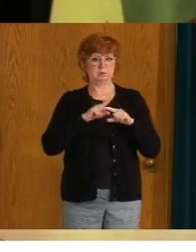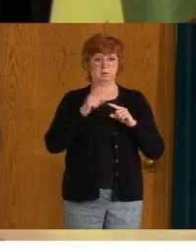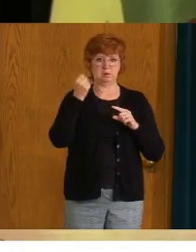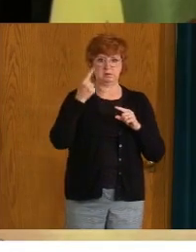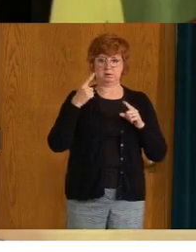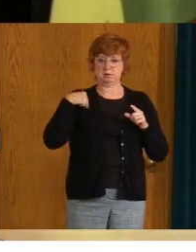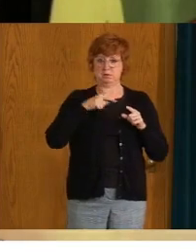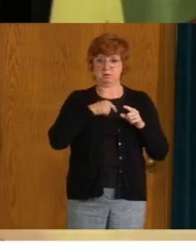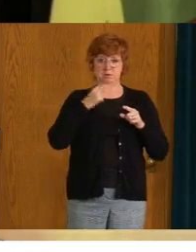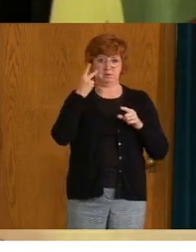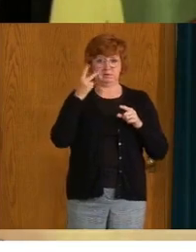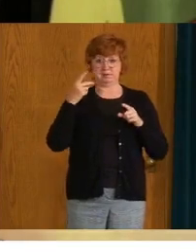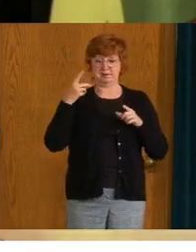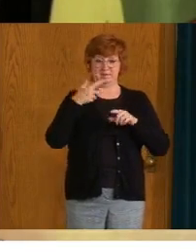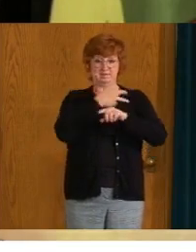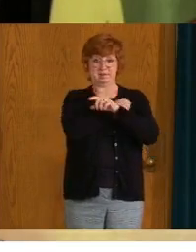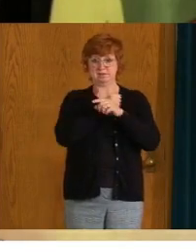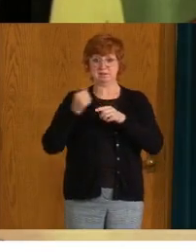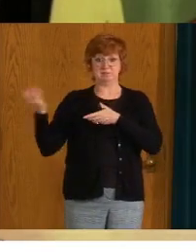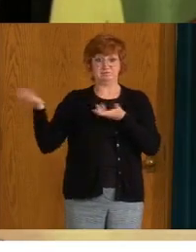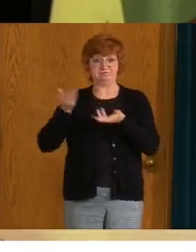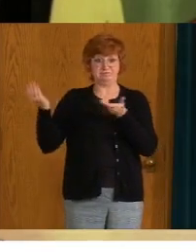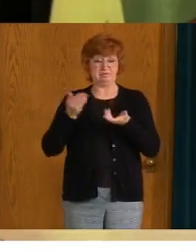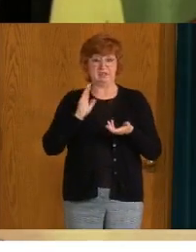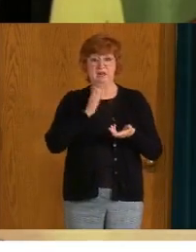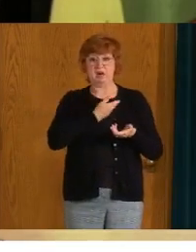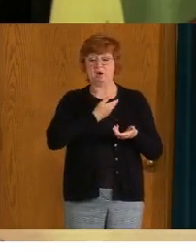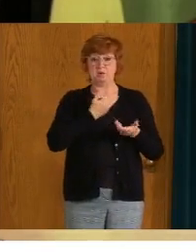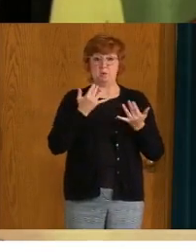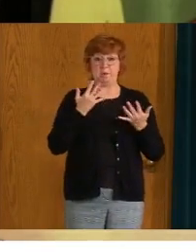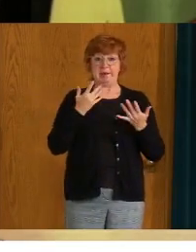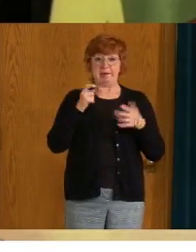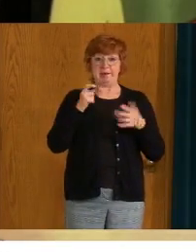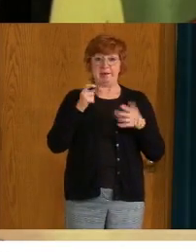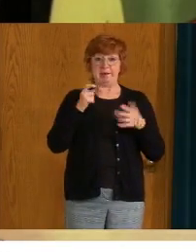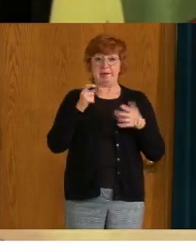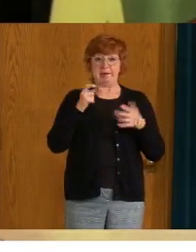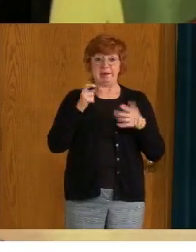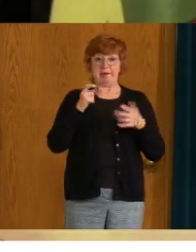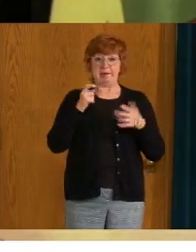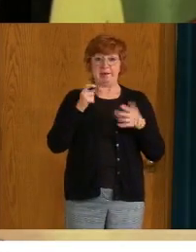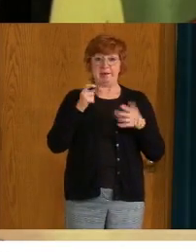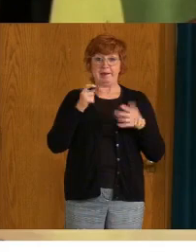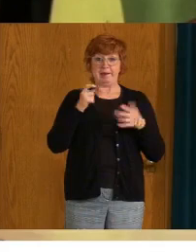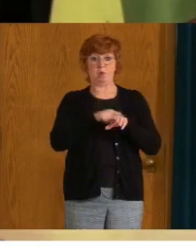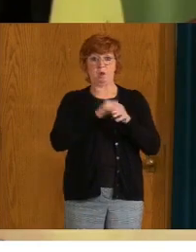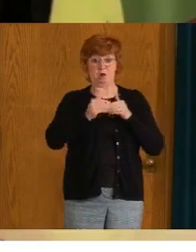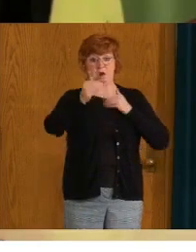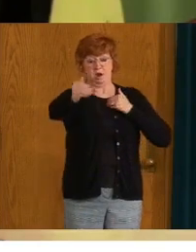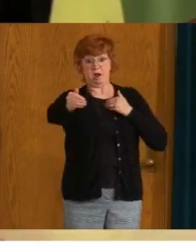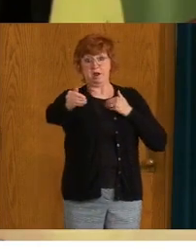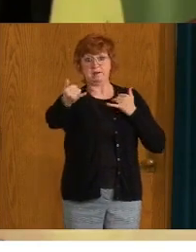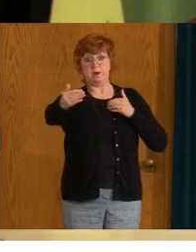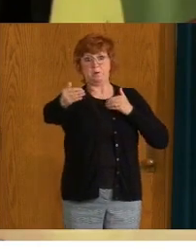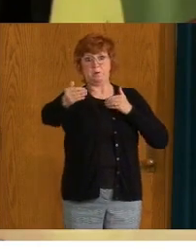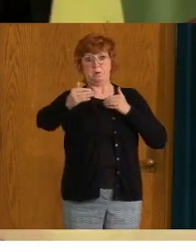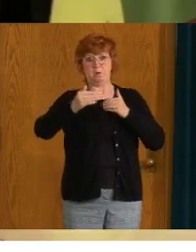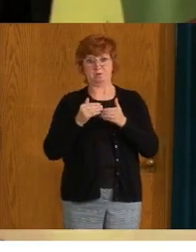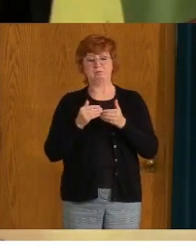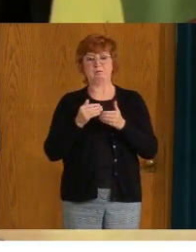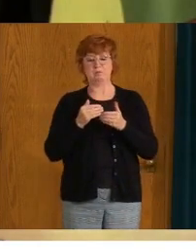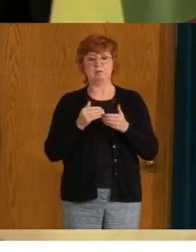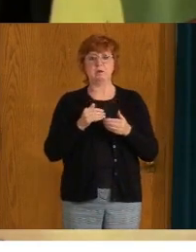narrowed considerably. Here's another benefit of being fully vaccinated. Over the past 15 months, many of us, myself included, have